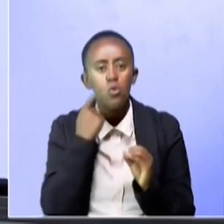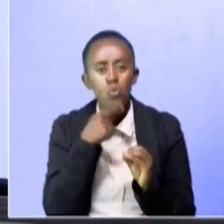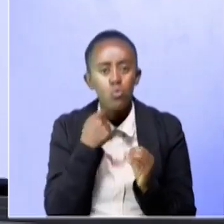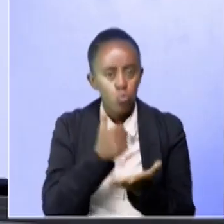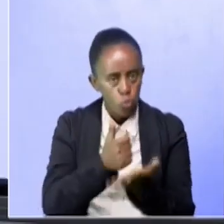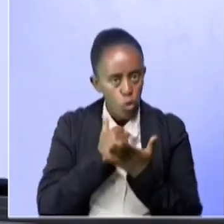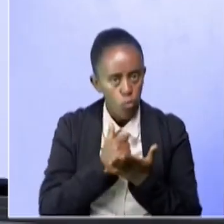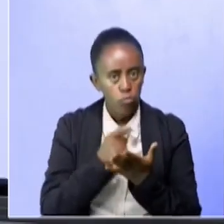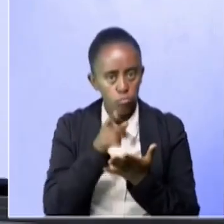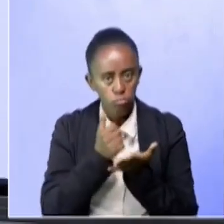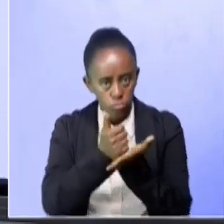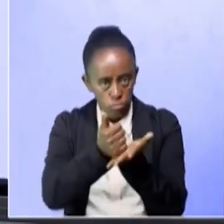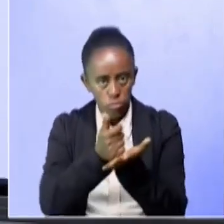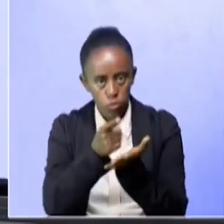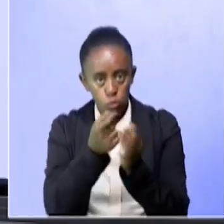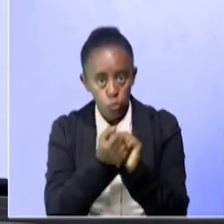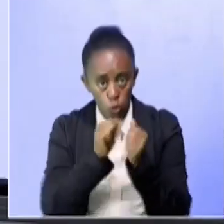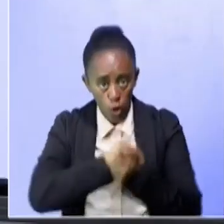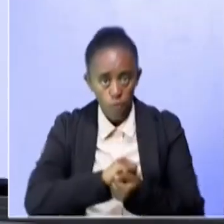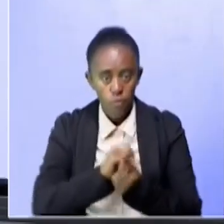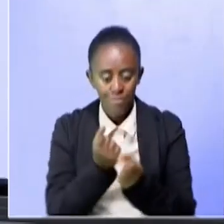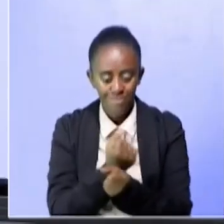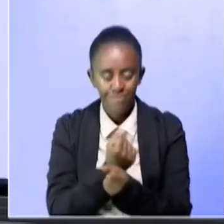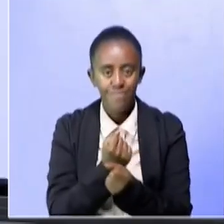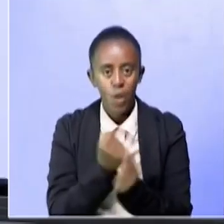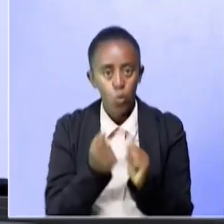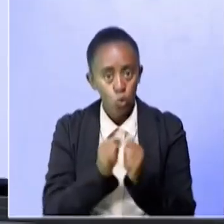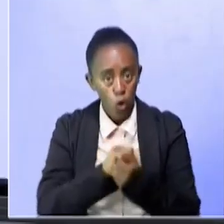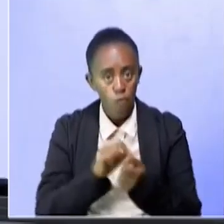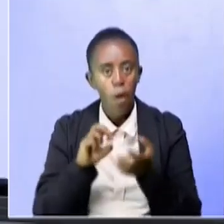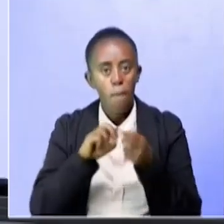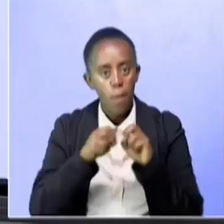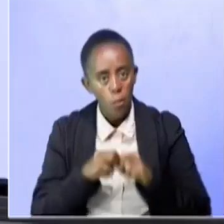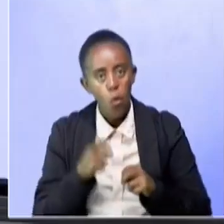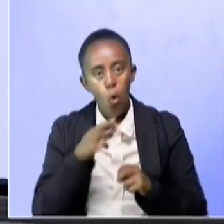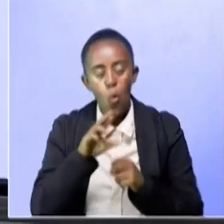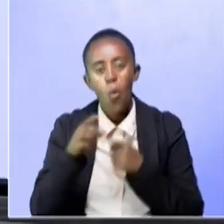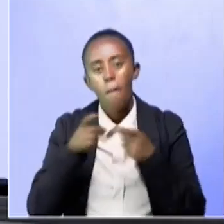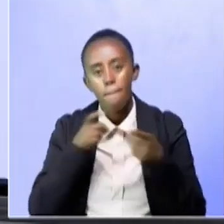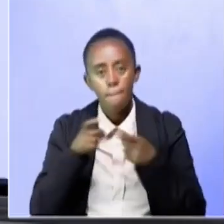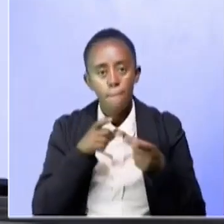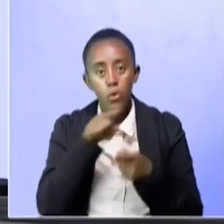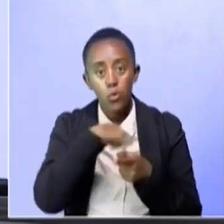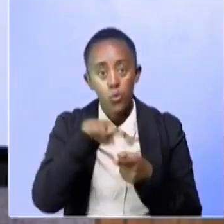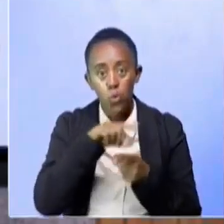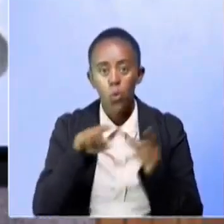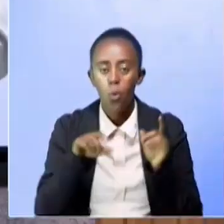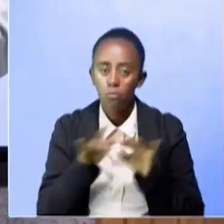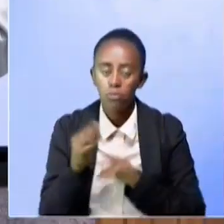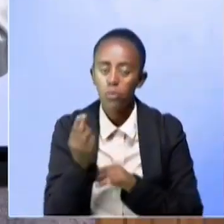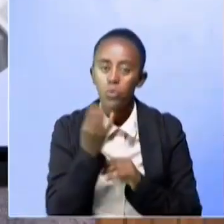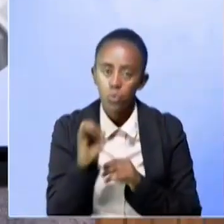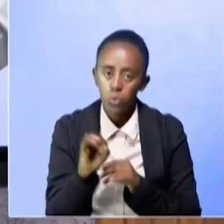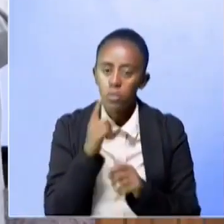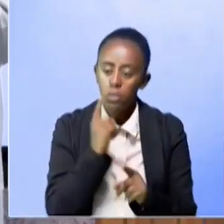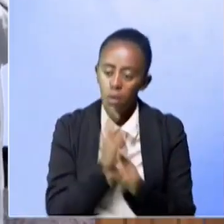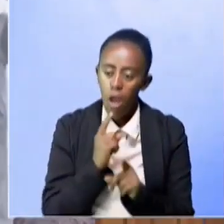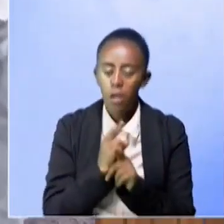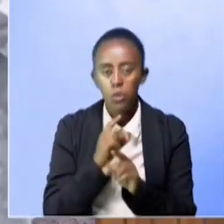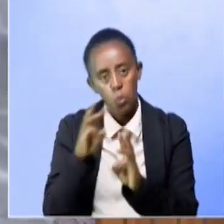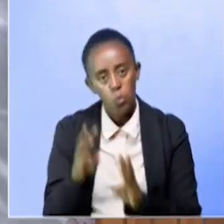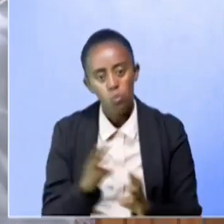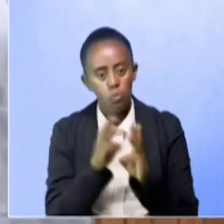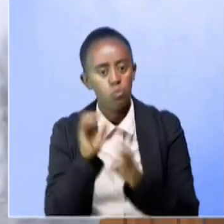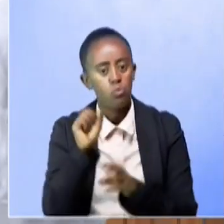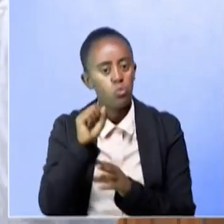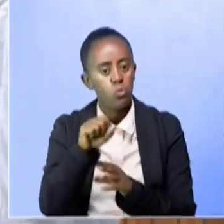to solve your problem, when you open or manipulate your computer using in the right way, yeah,